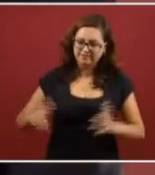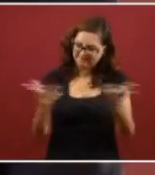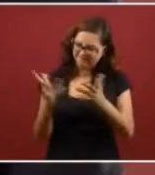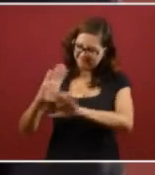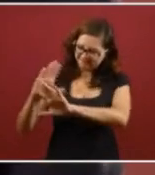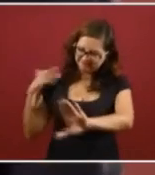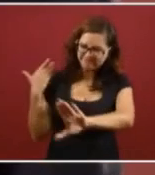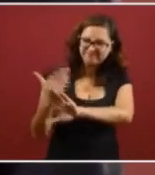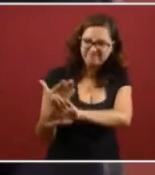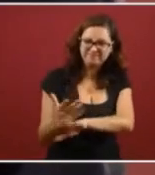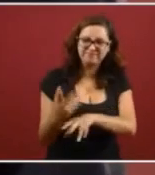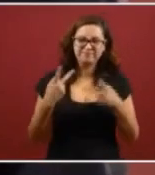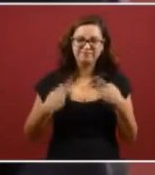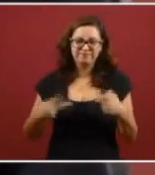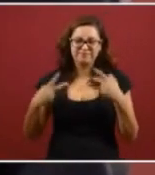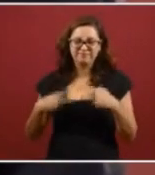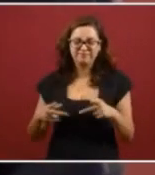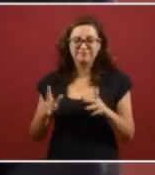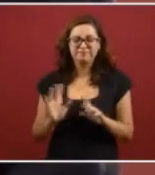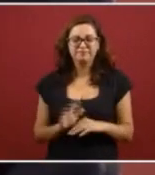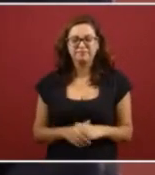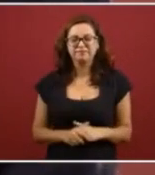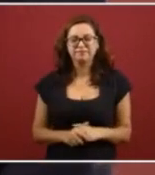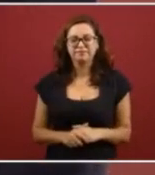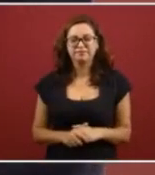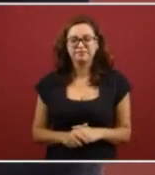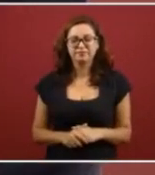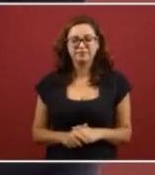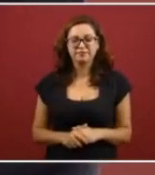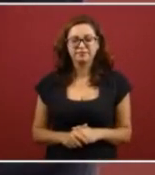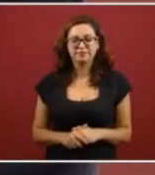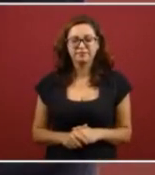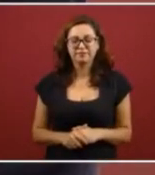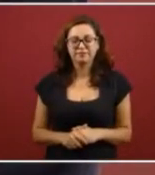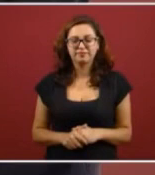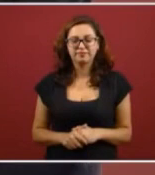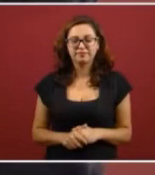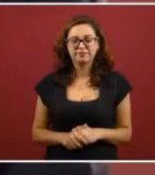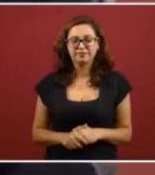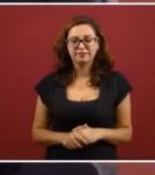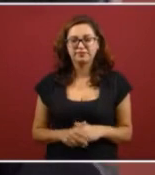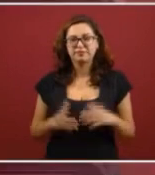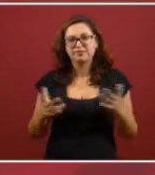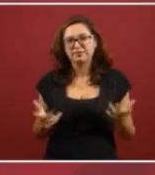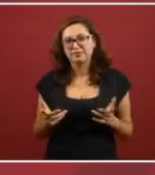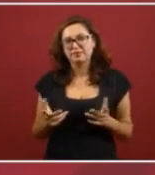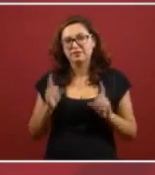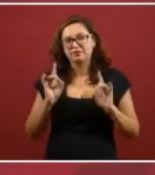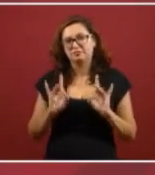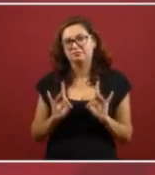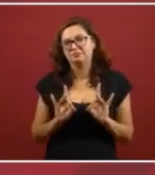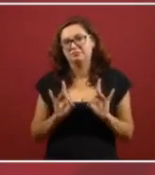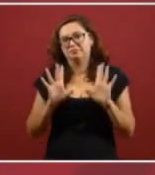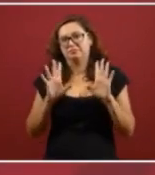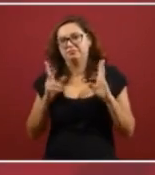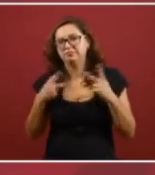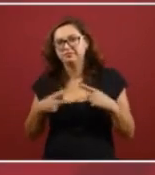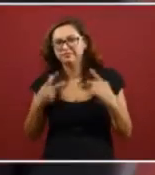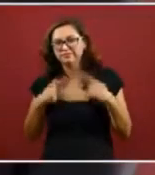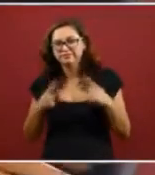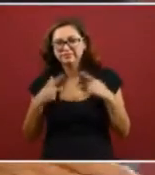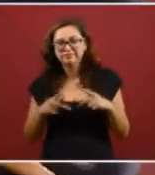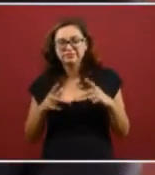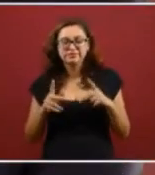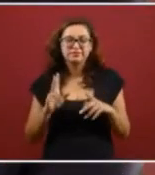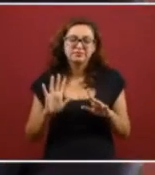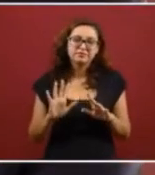that cuando menos se tenía que they estar would ahí, have to stay at least todo el fin de semana, the whole weekend. Si era la